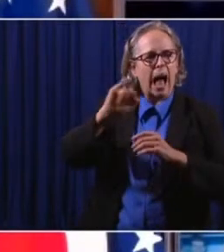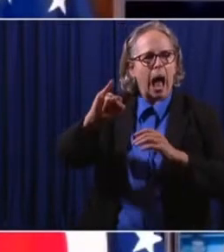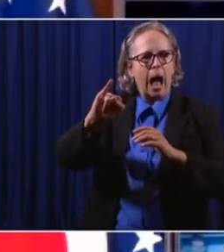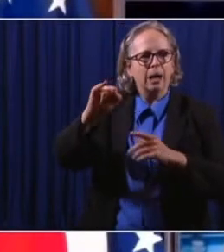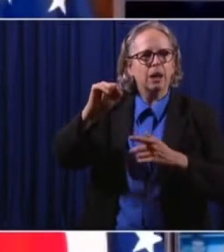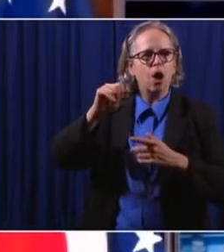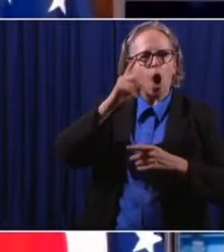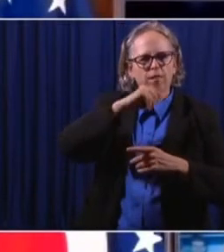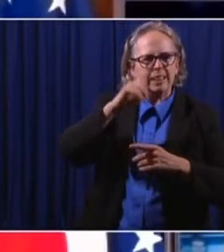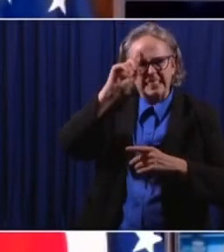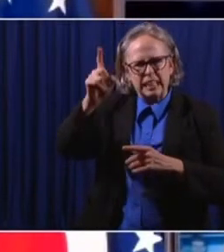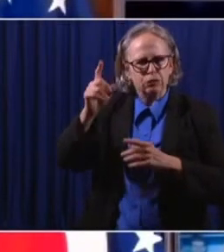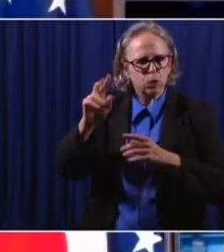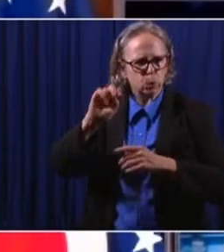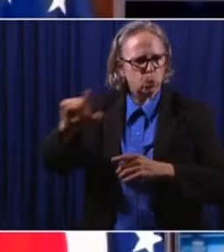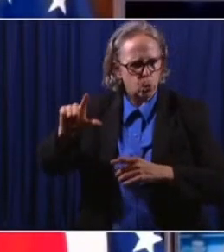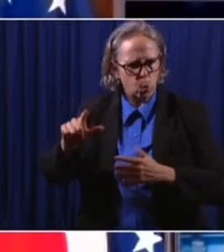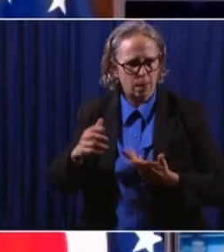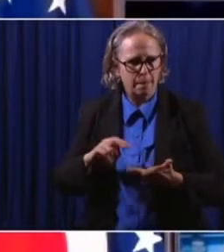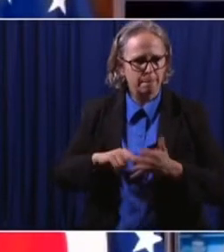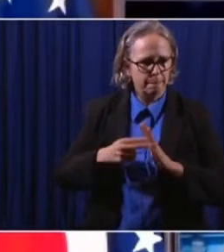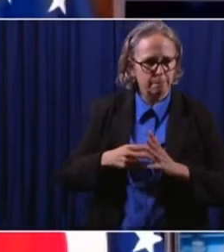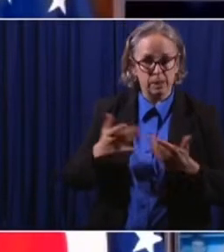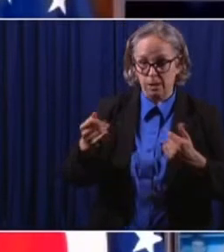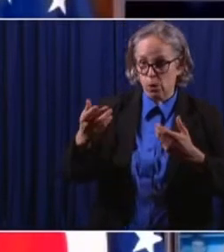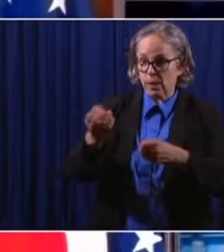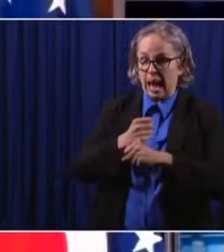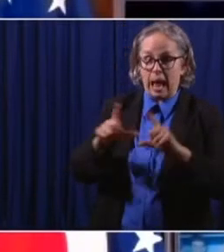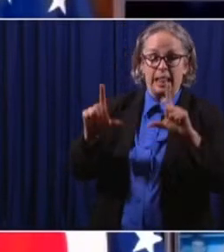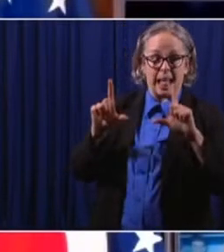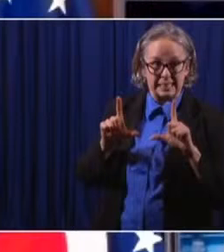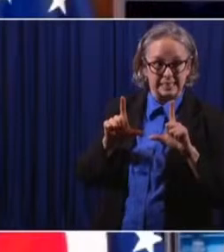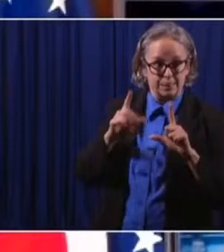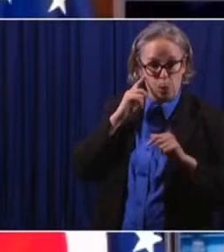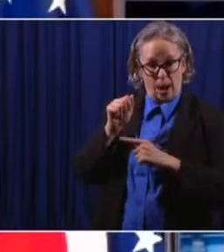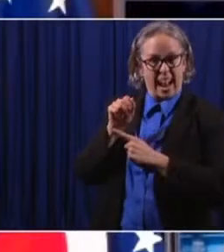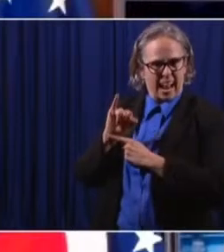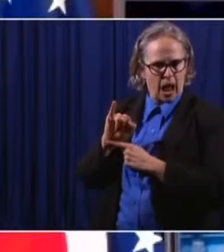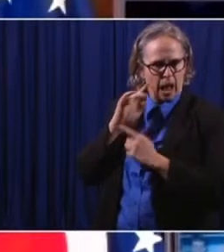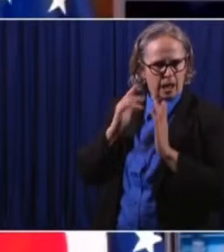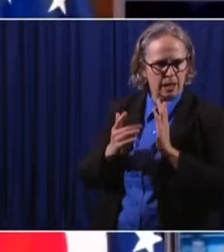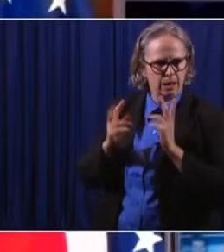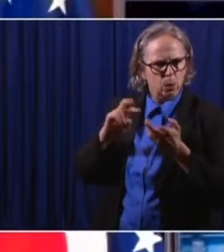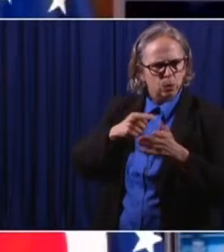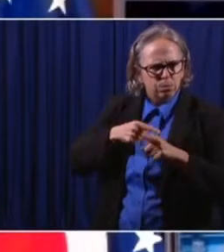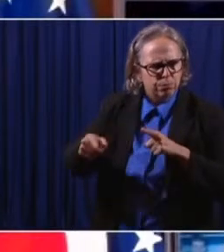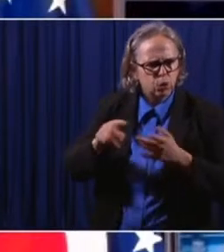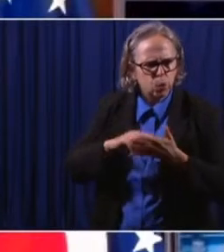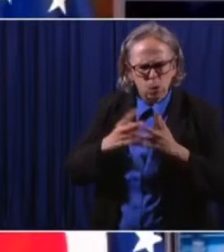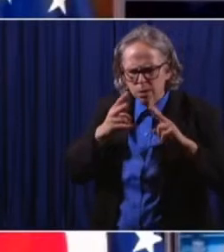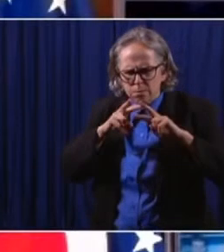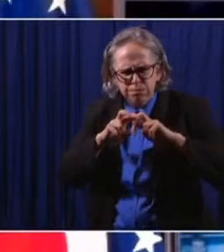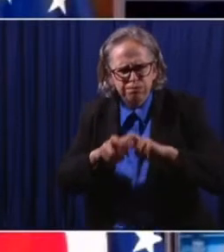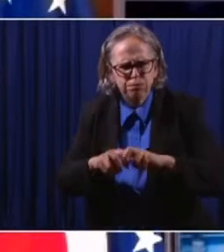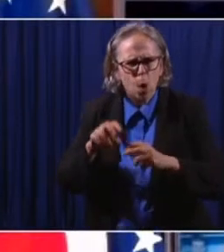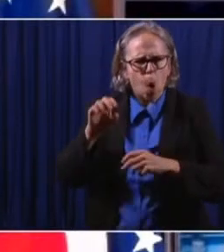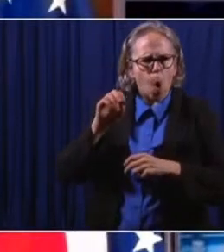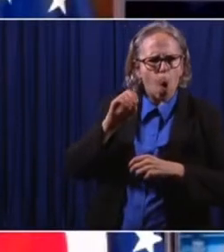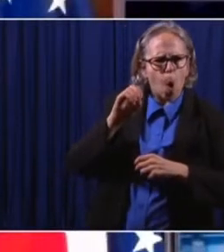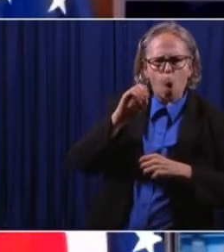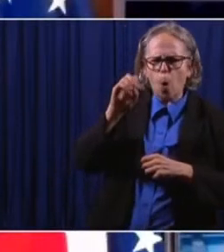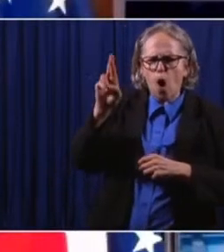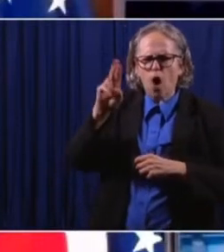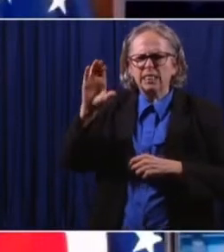an artificial intelligence tool to go through all of the Ohio revised code and administrative code to streamline